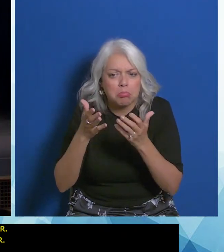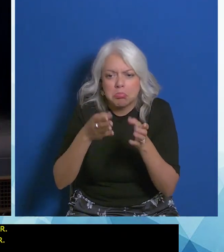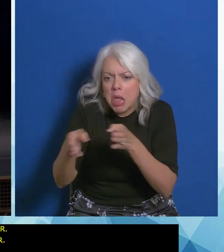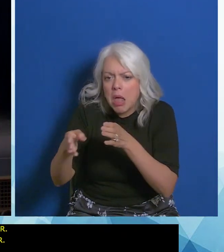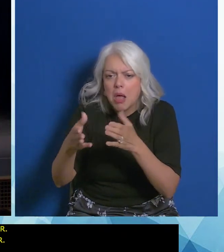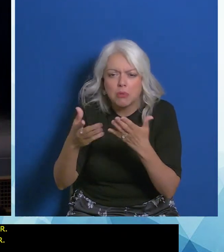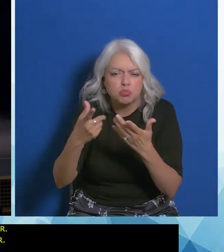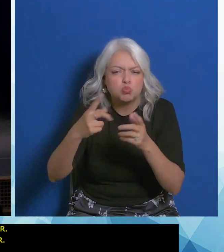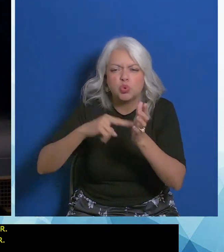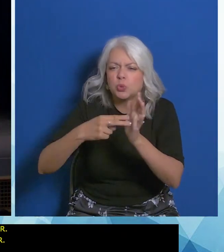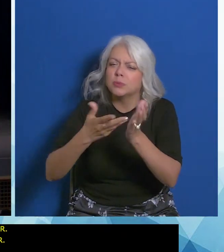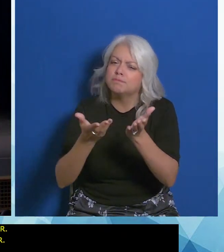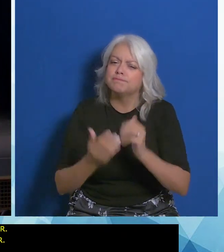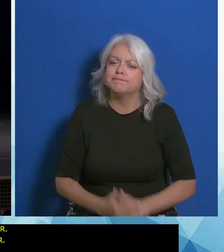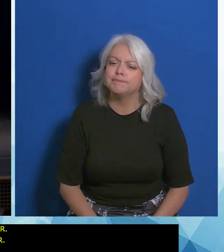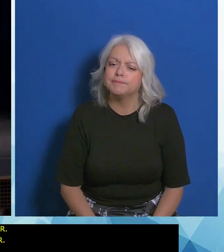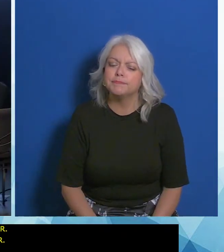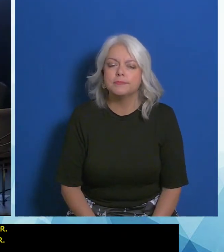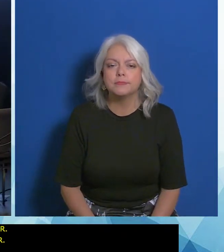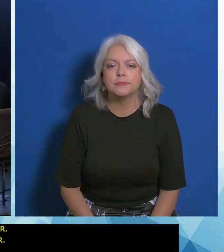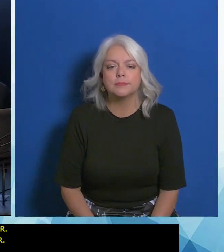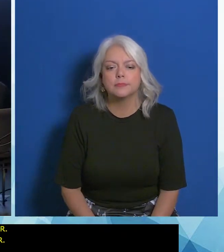is for that, please?